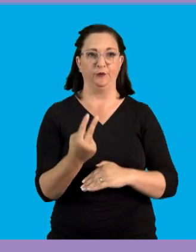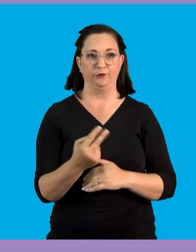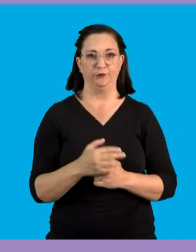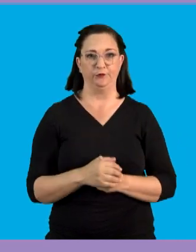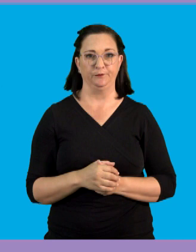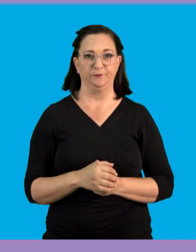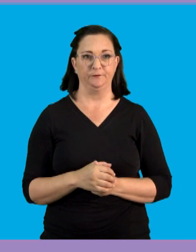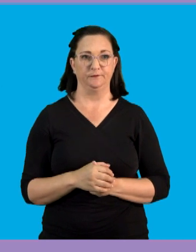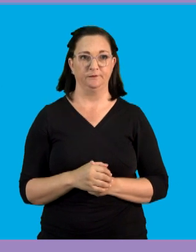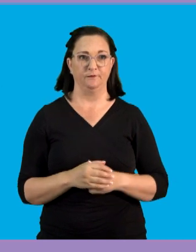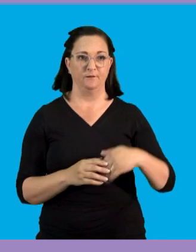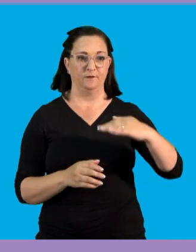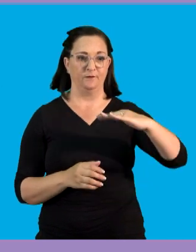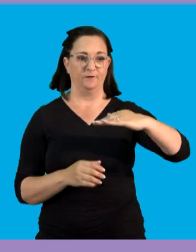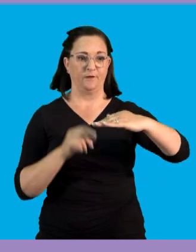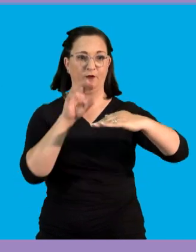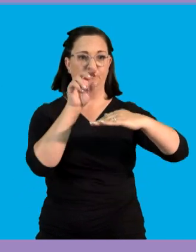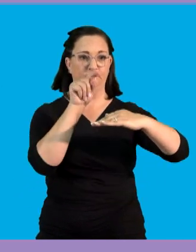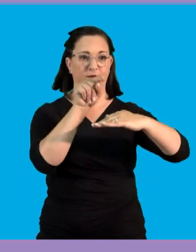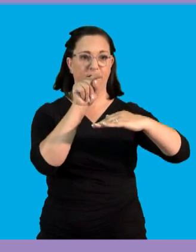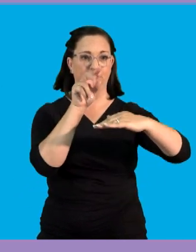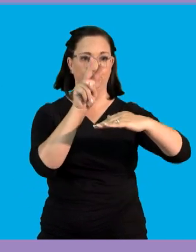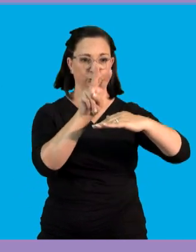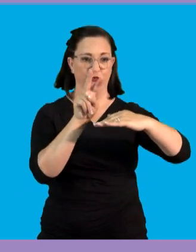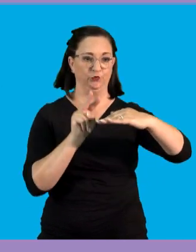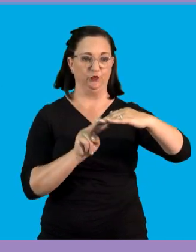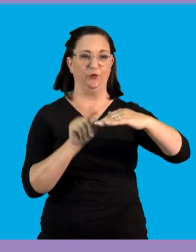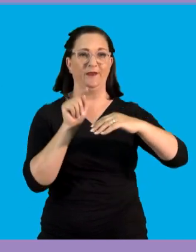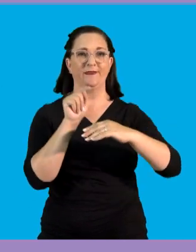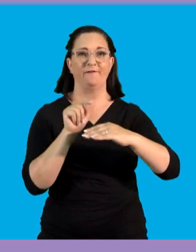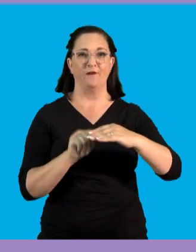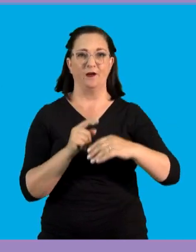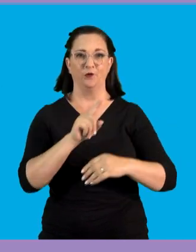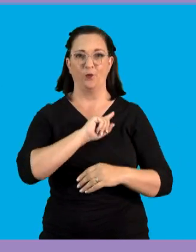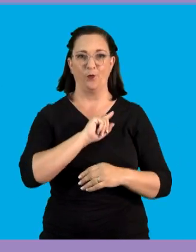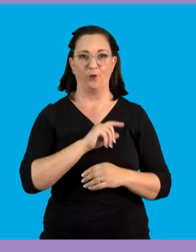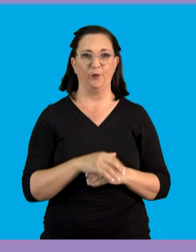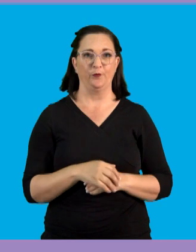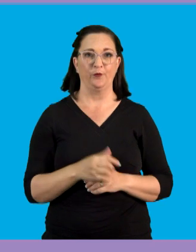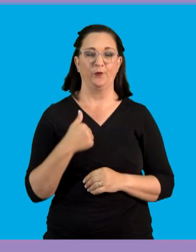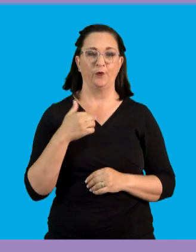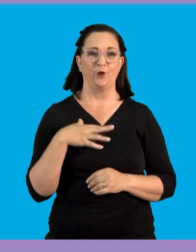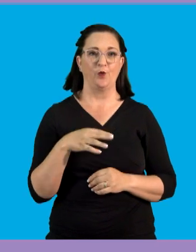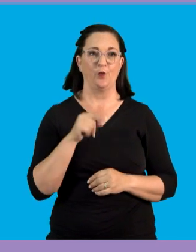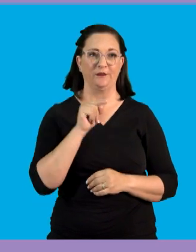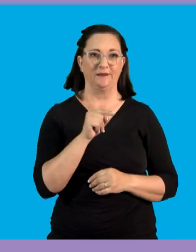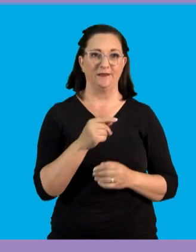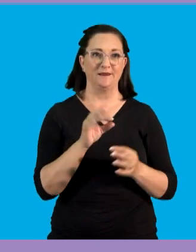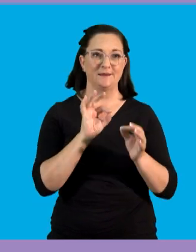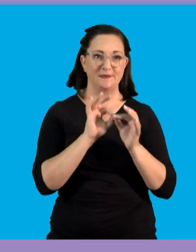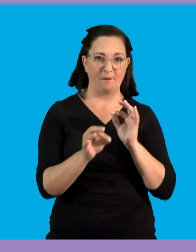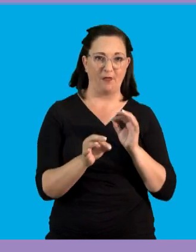to divide the denominator by 2. Why are we dividing? Because we are simplifying